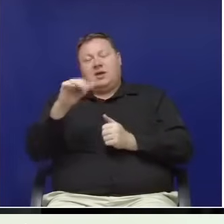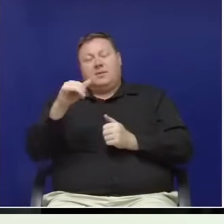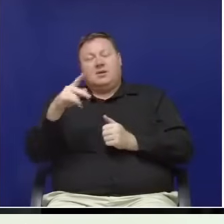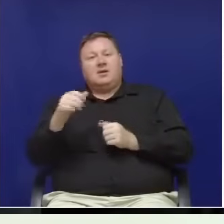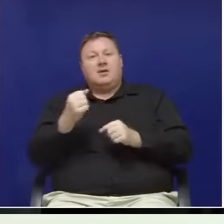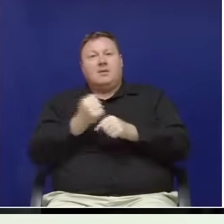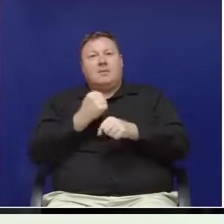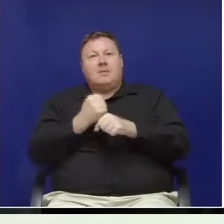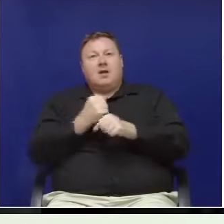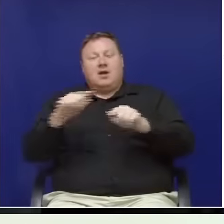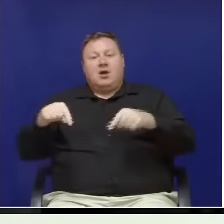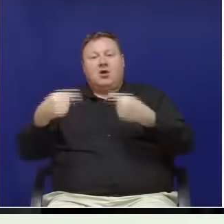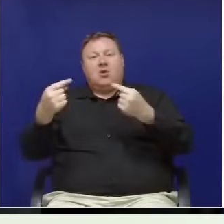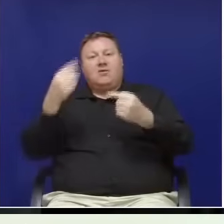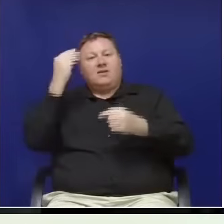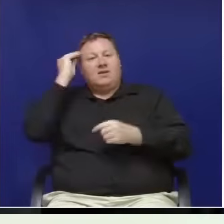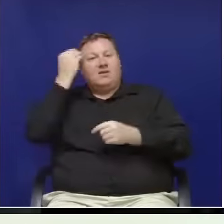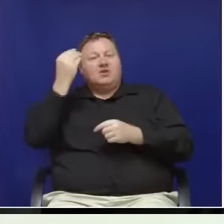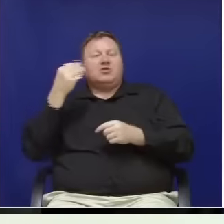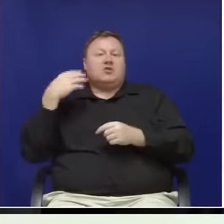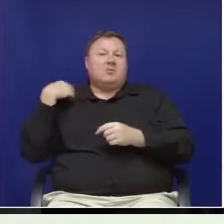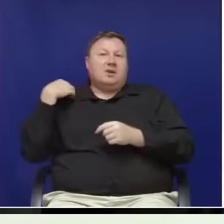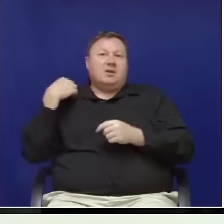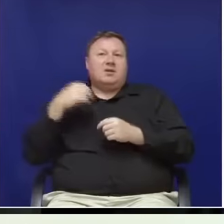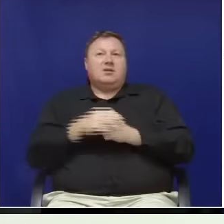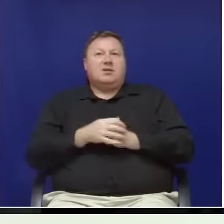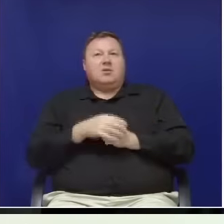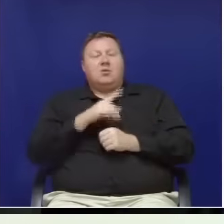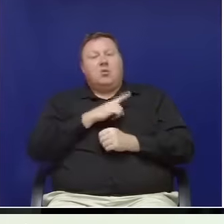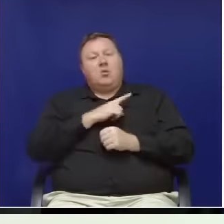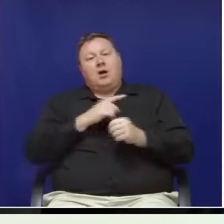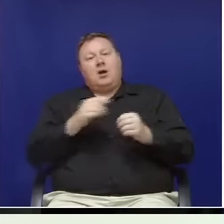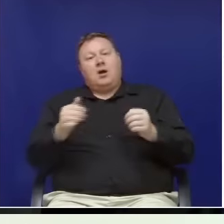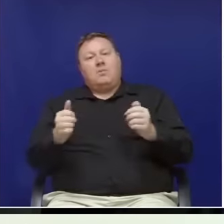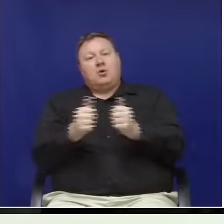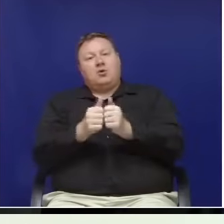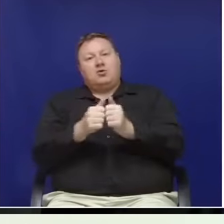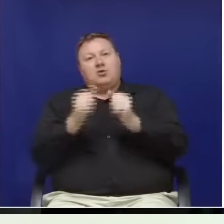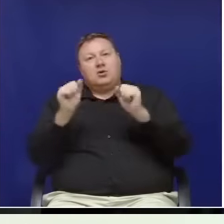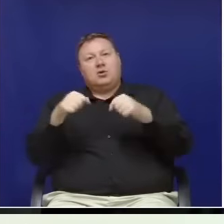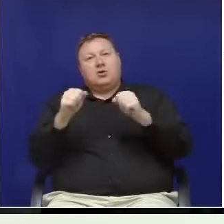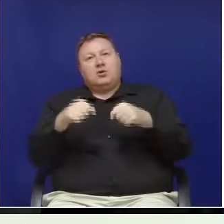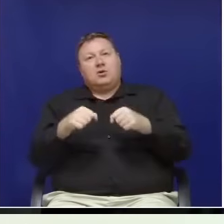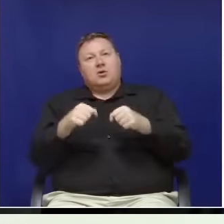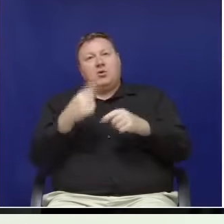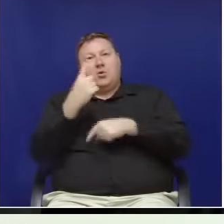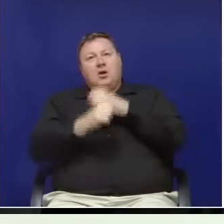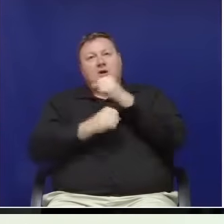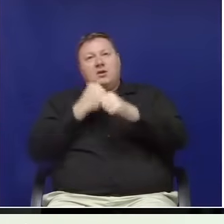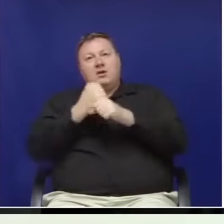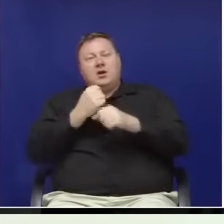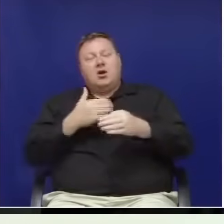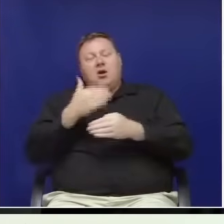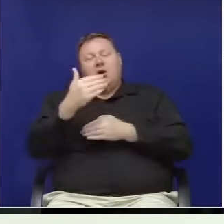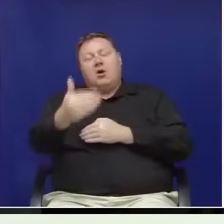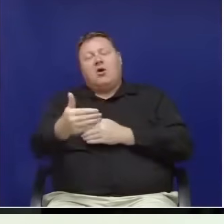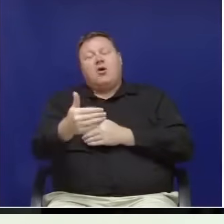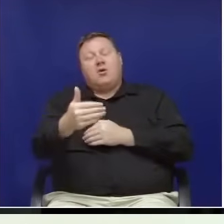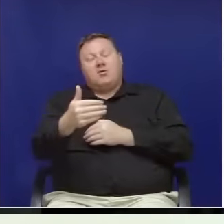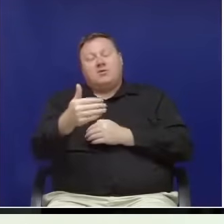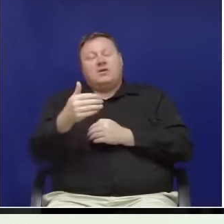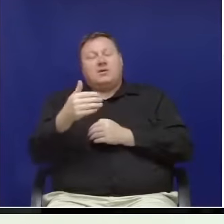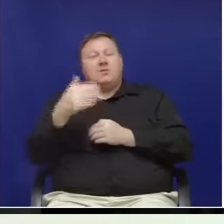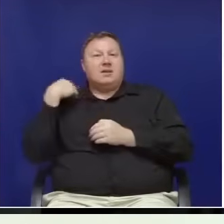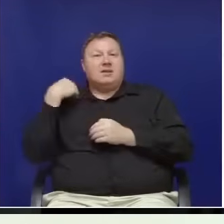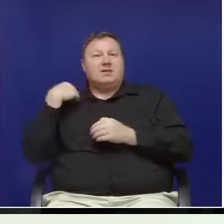create a conflict of interest for the minister? And why was this partnership agreement only concluded a year after the minister assumed office under the GNU?